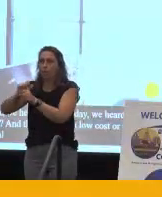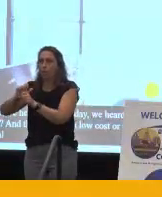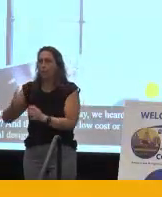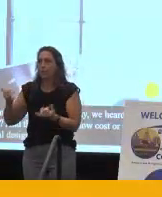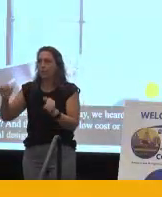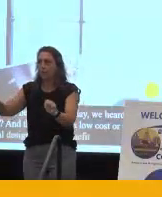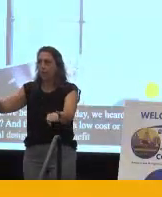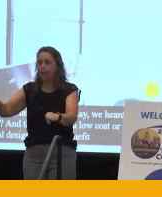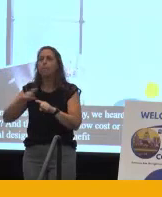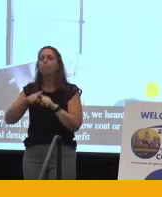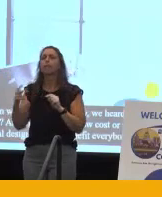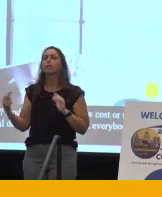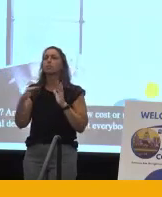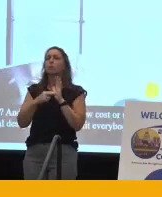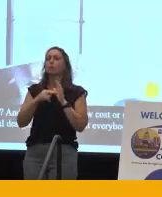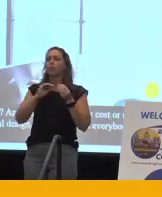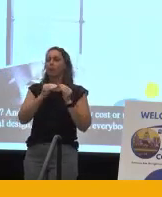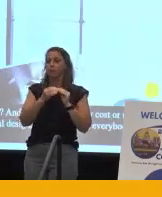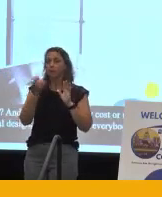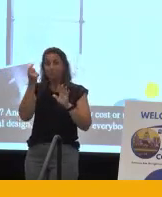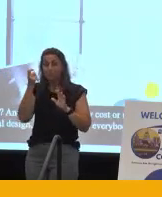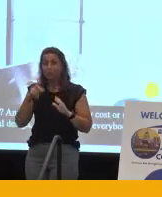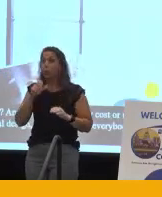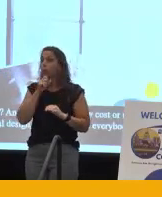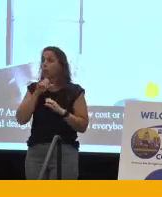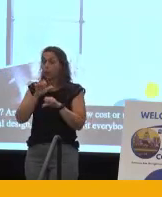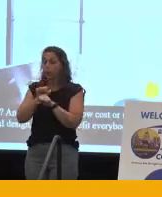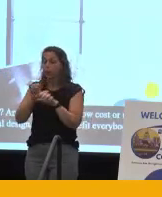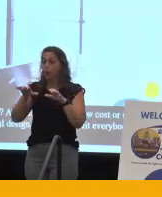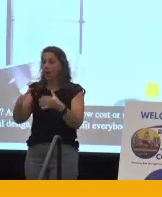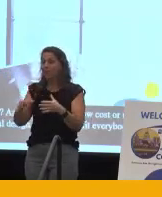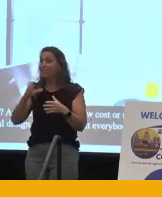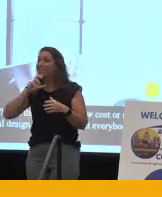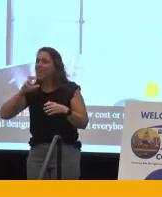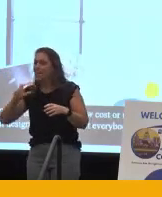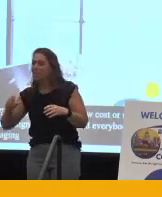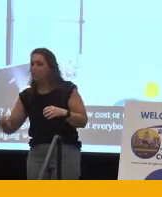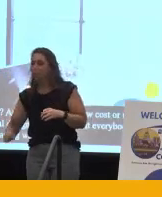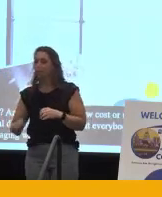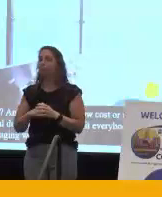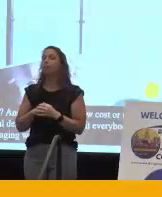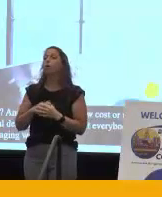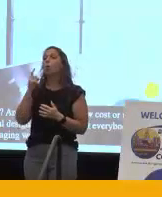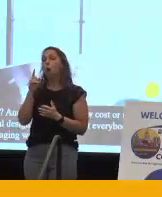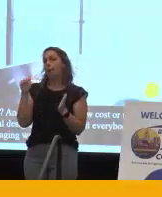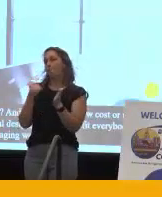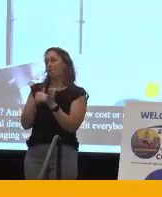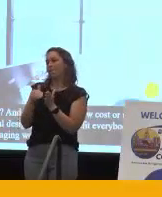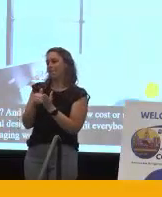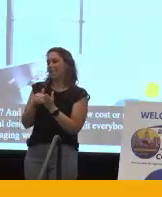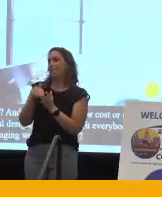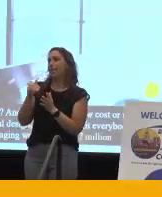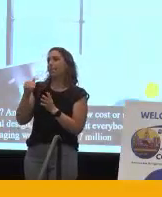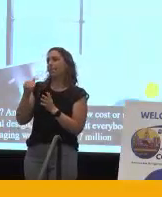and revisit those numbers. We have an aging workforce of 1.7 million Pennsylvanians who identify as having a